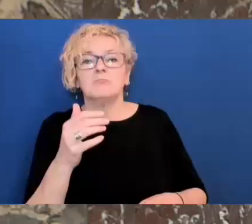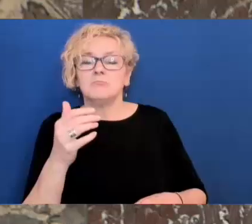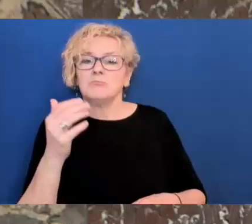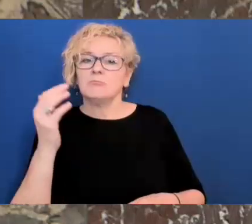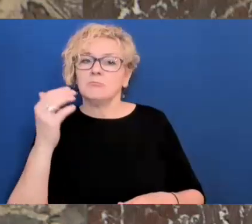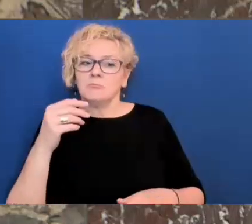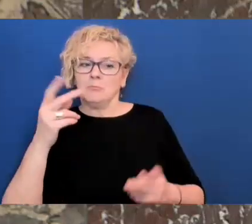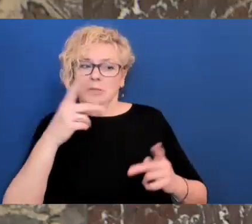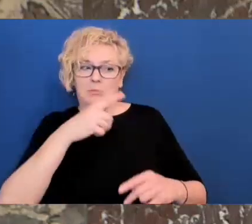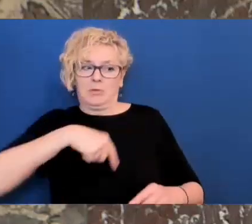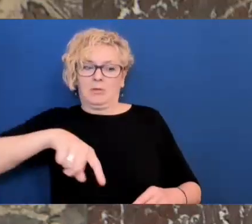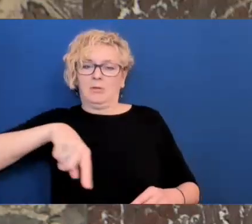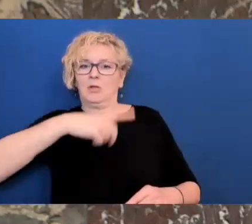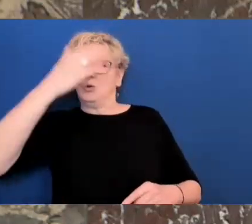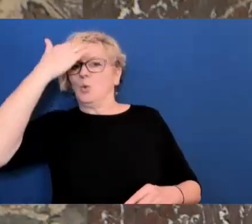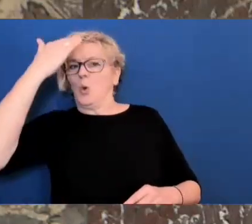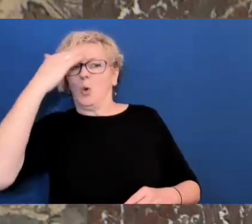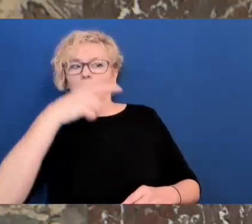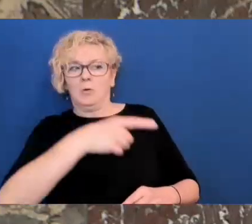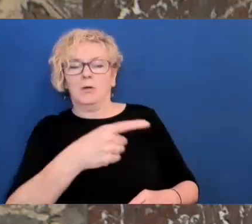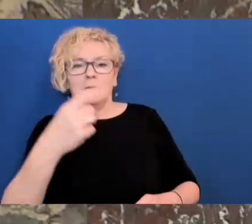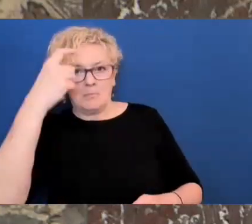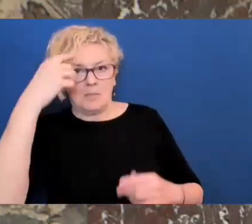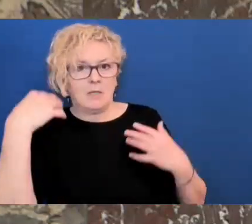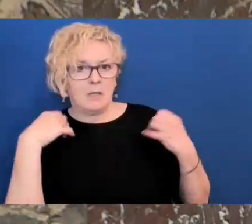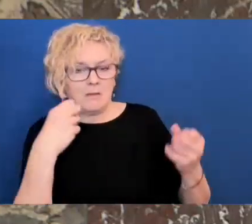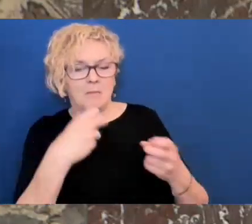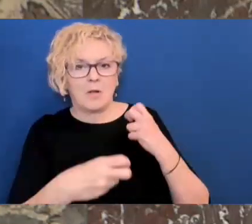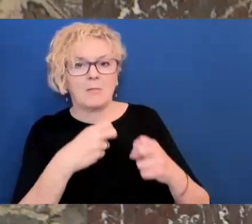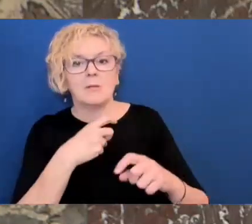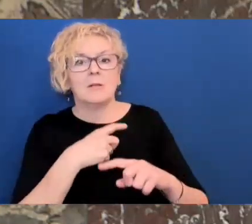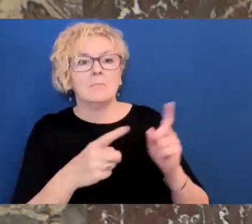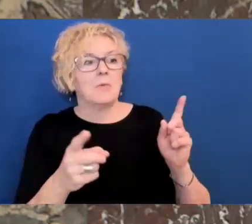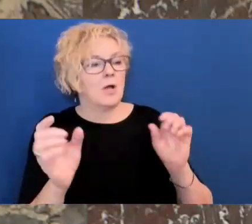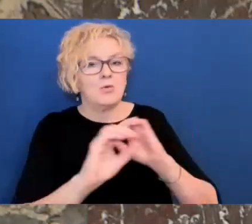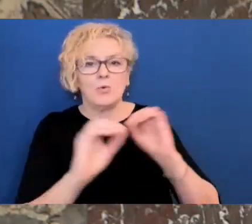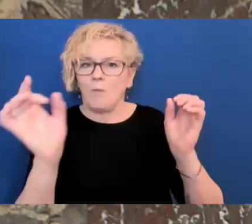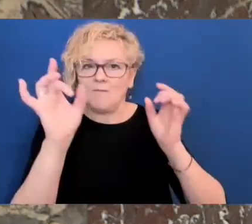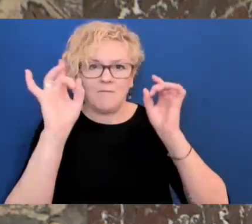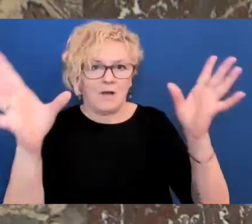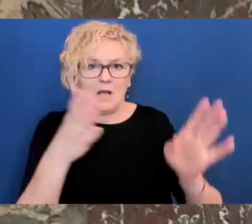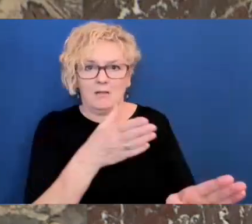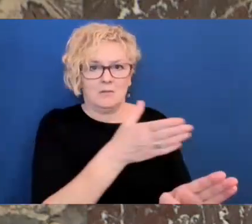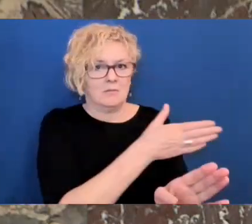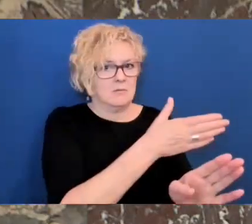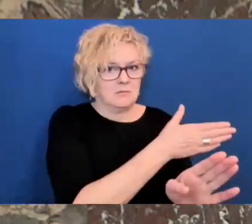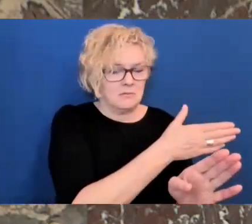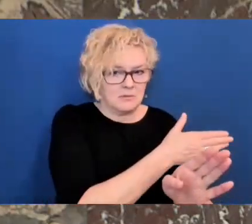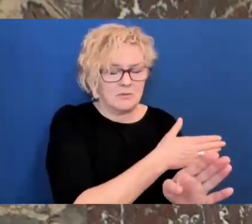asks. I don't have the answers. Police are investigating that exact question right now.